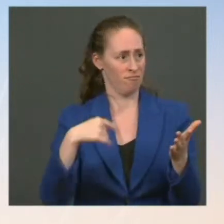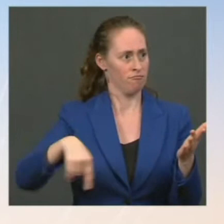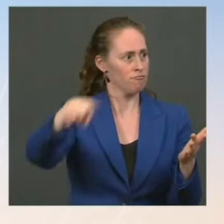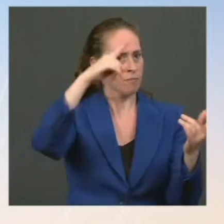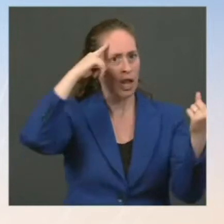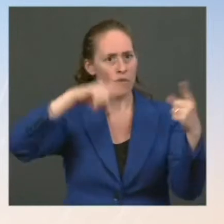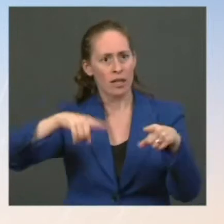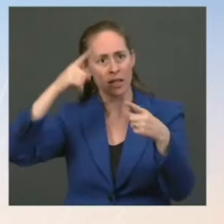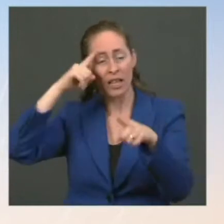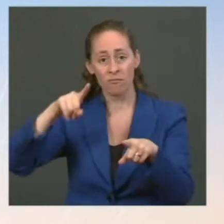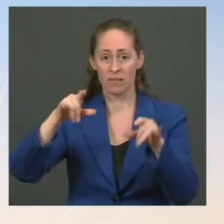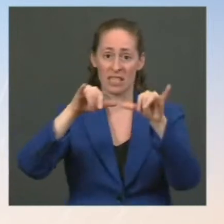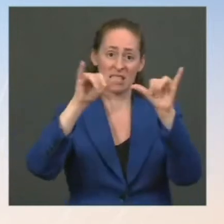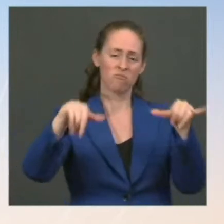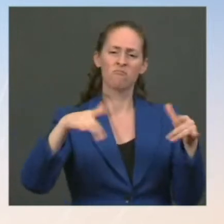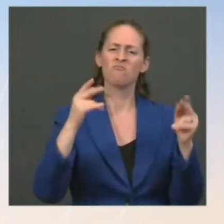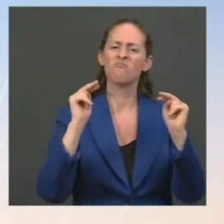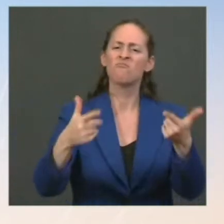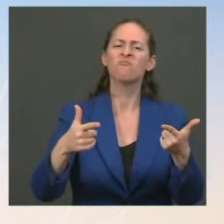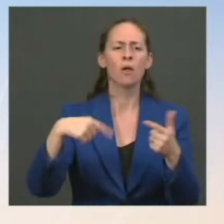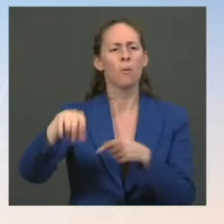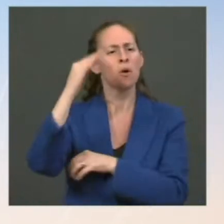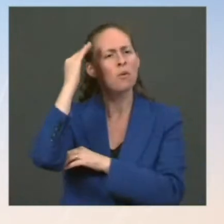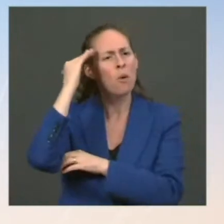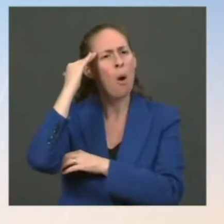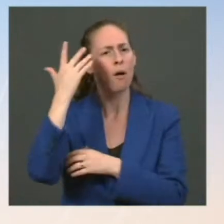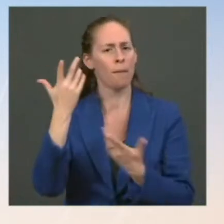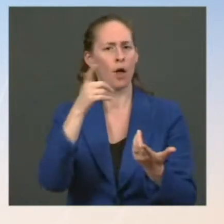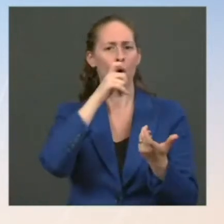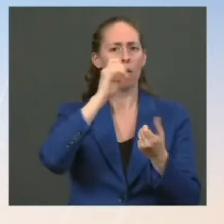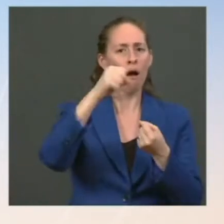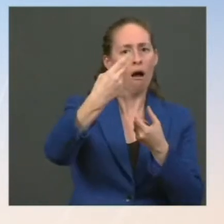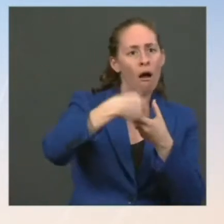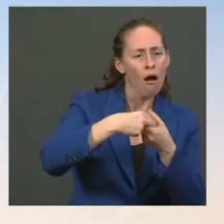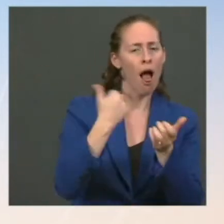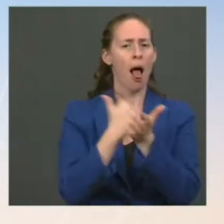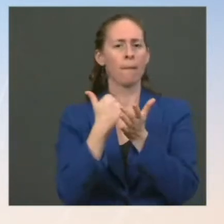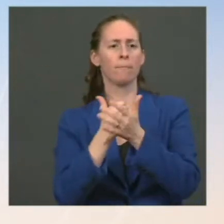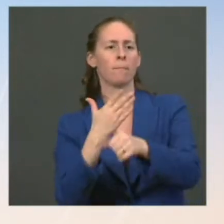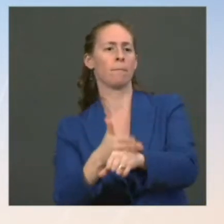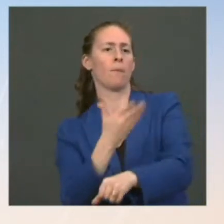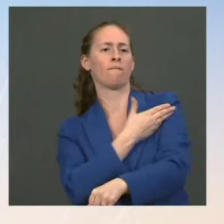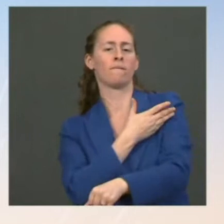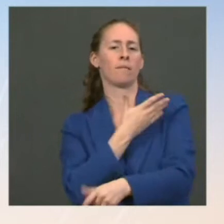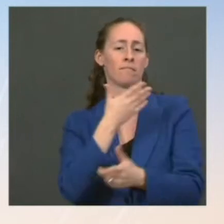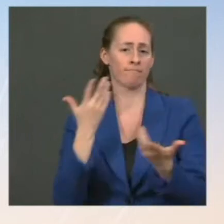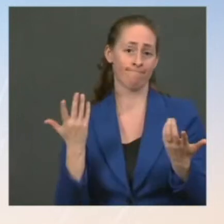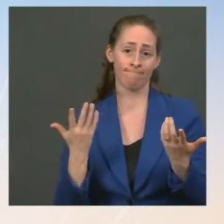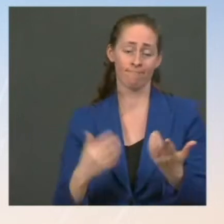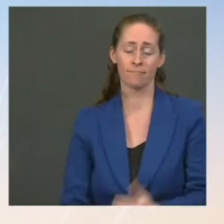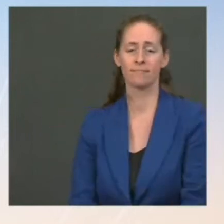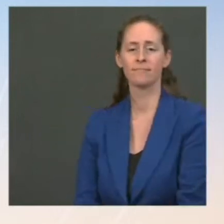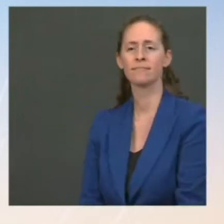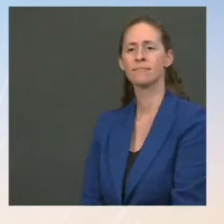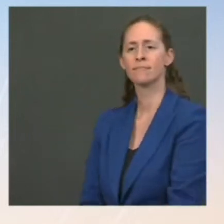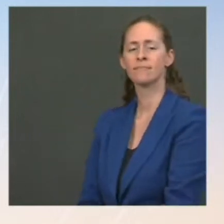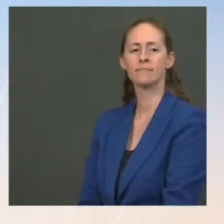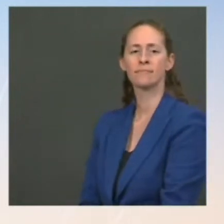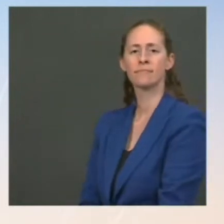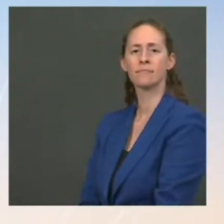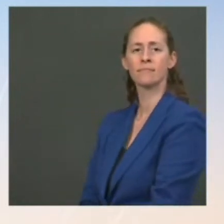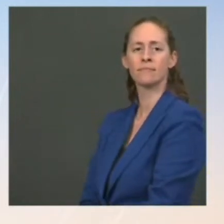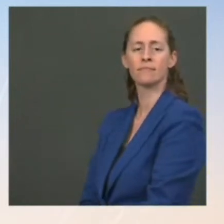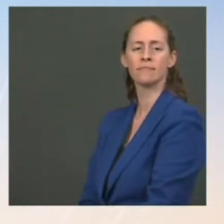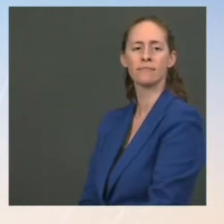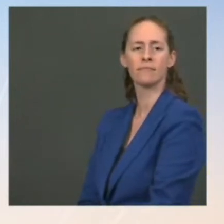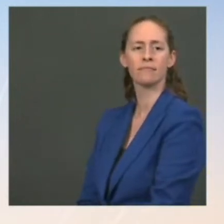broken. I think the question is who's going to work with us to get changes done to make it better. Republicans are saying that a major reason that this bill can't move